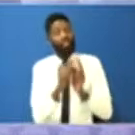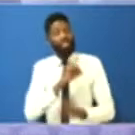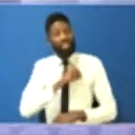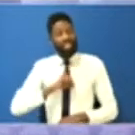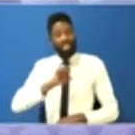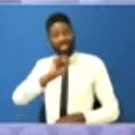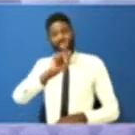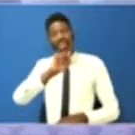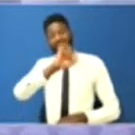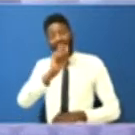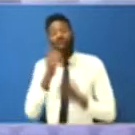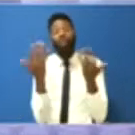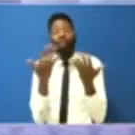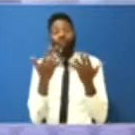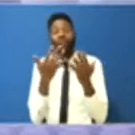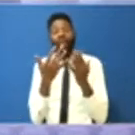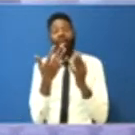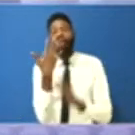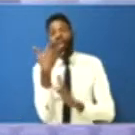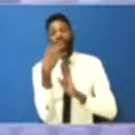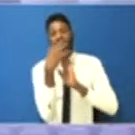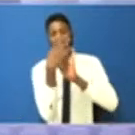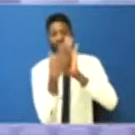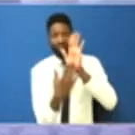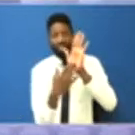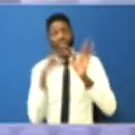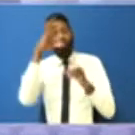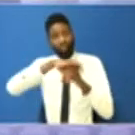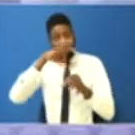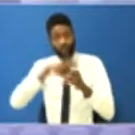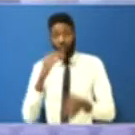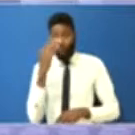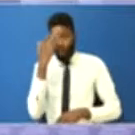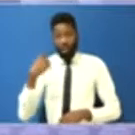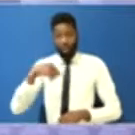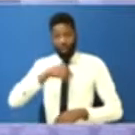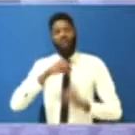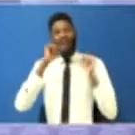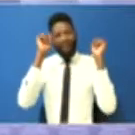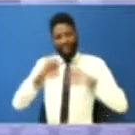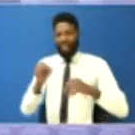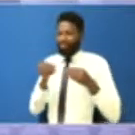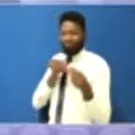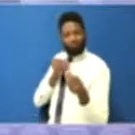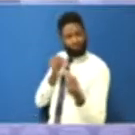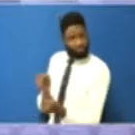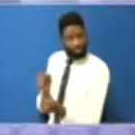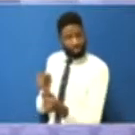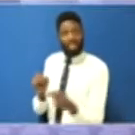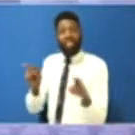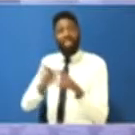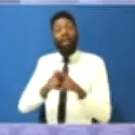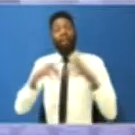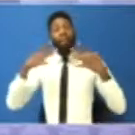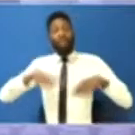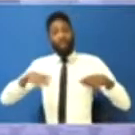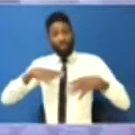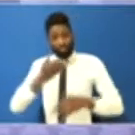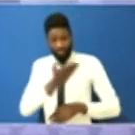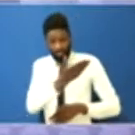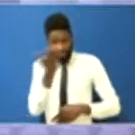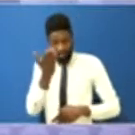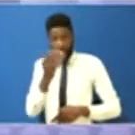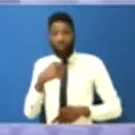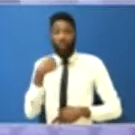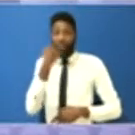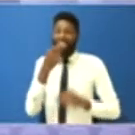on the ballot because on the on the ballot so that we can beat him and so that the people who are the last line of